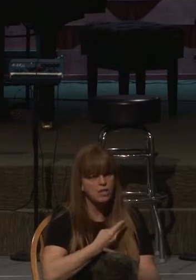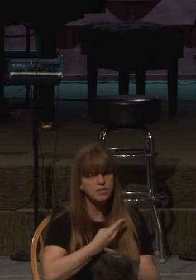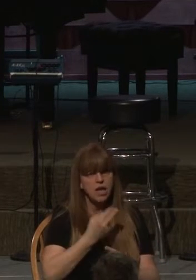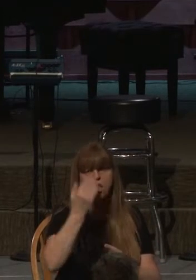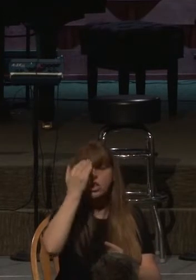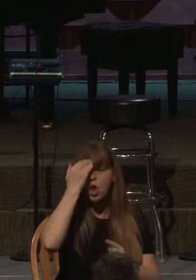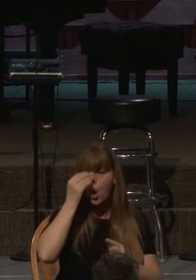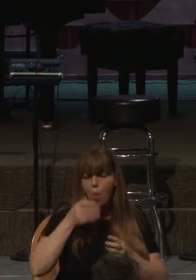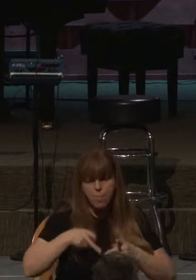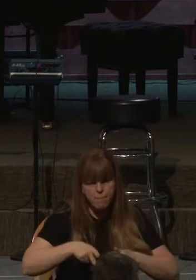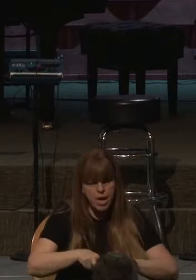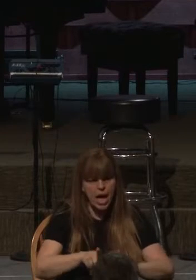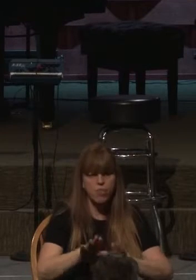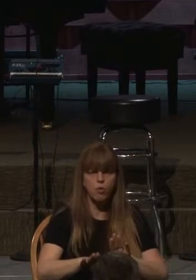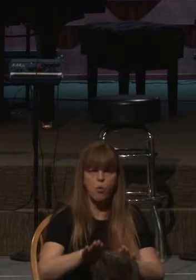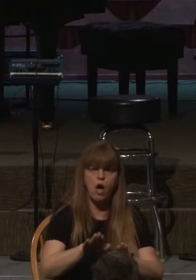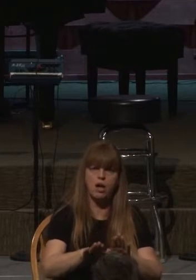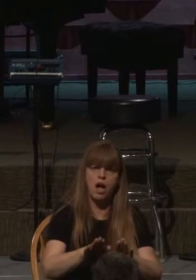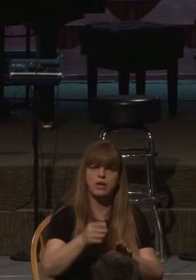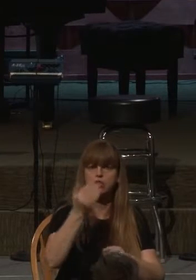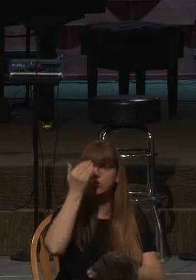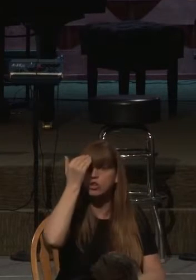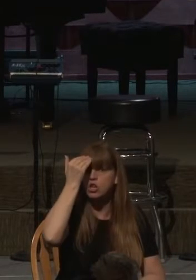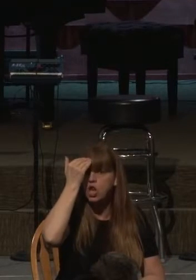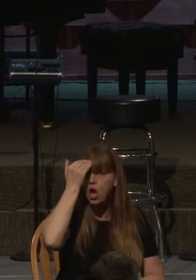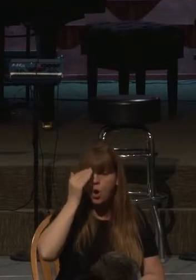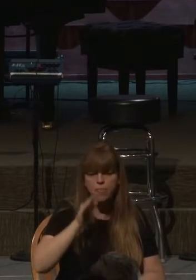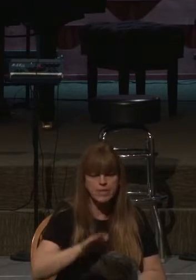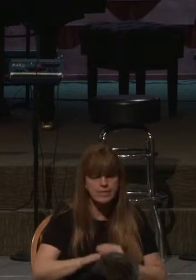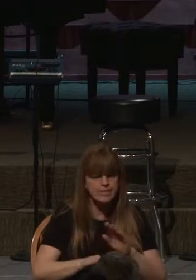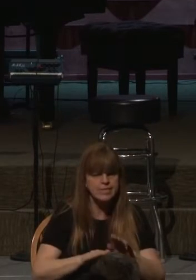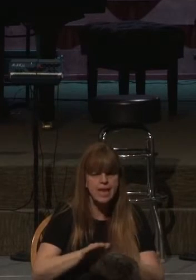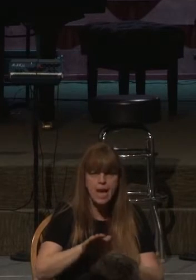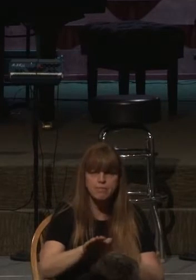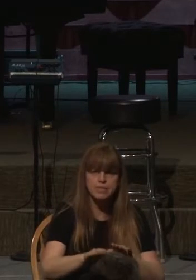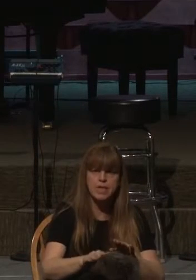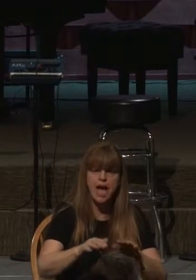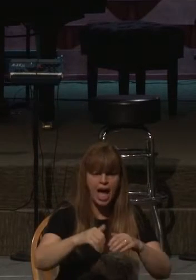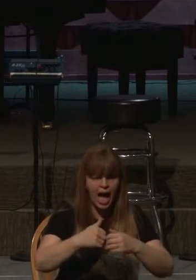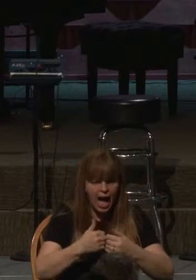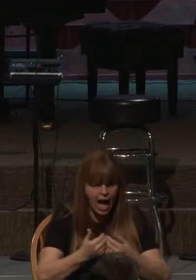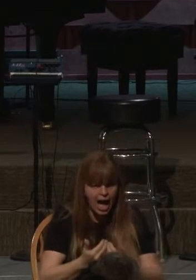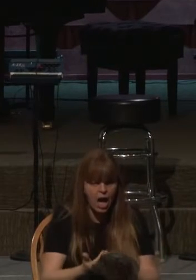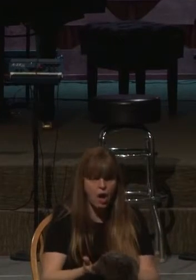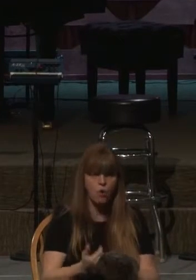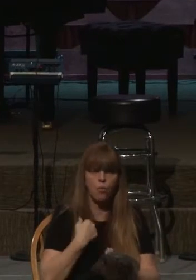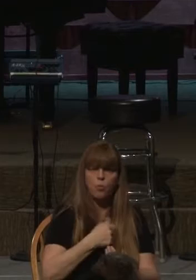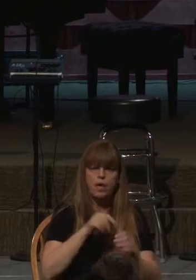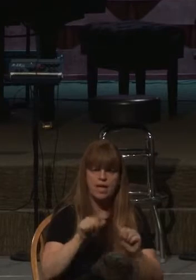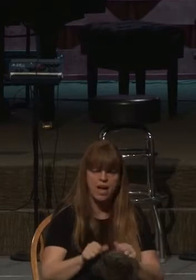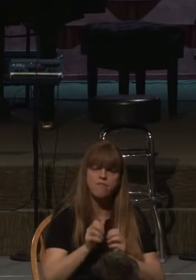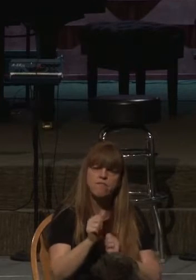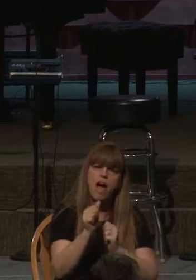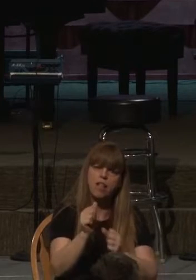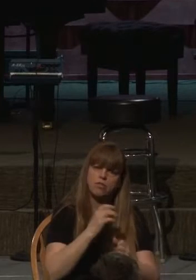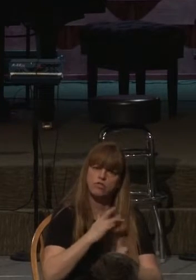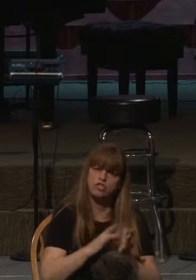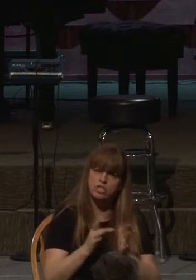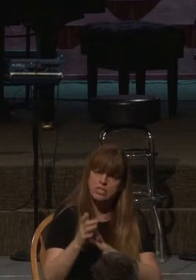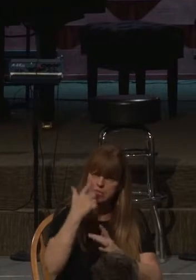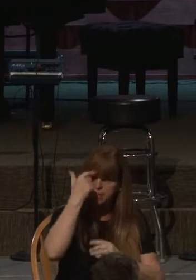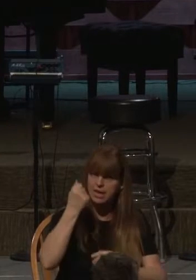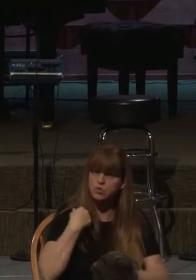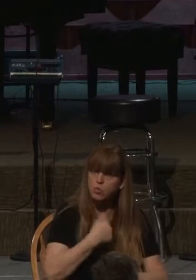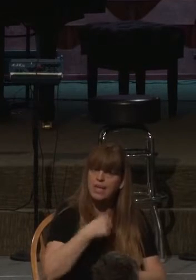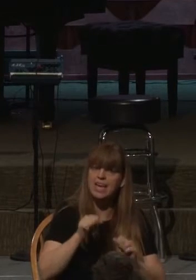to walk on, so that we can know the steps to tread in, so that we know how we can actually follow Jesus because we can see